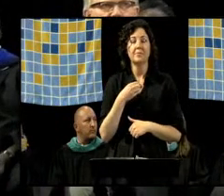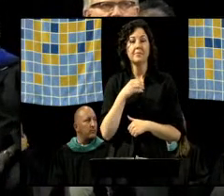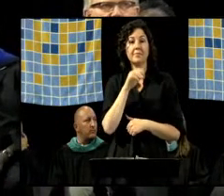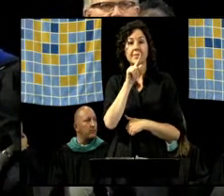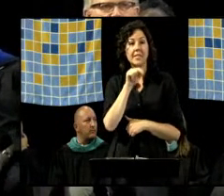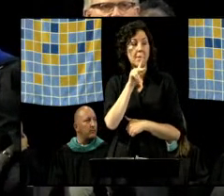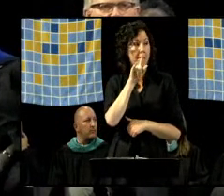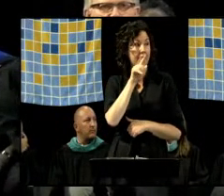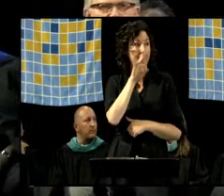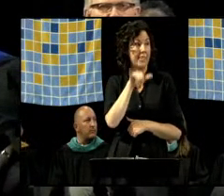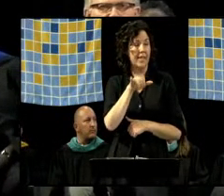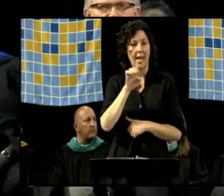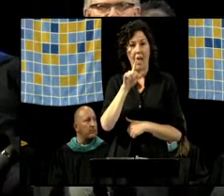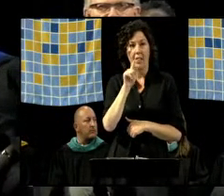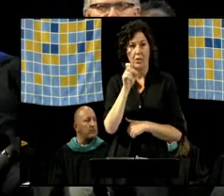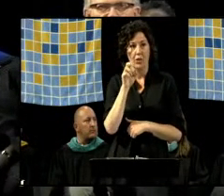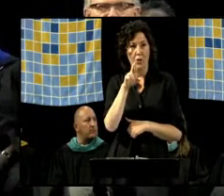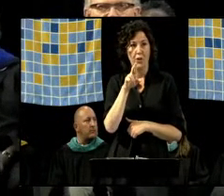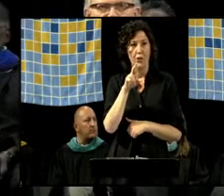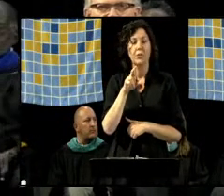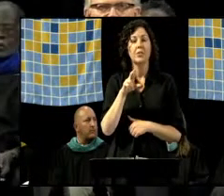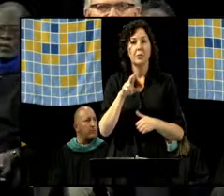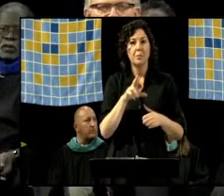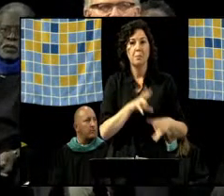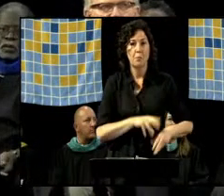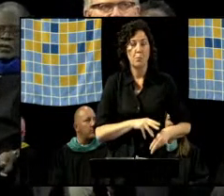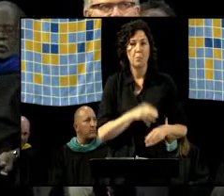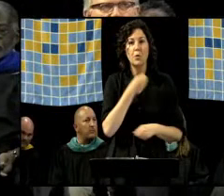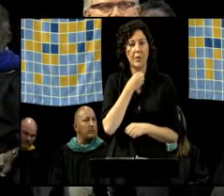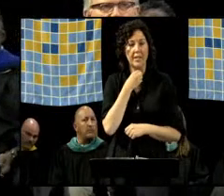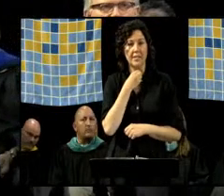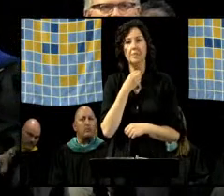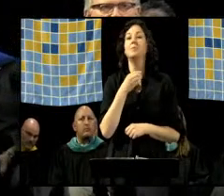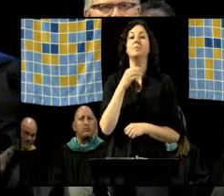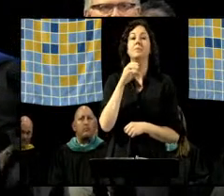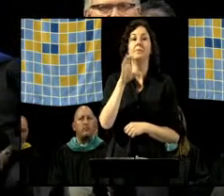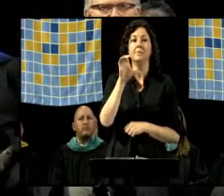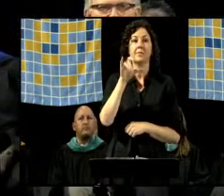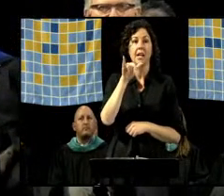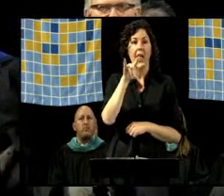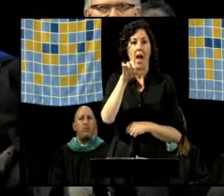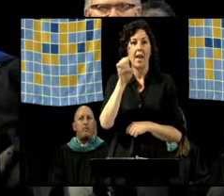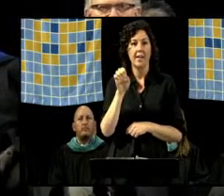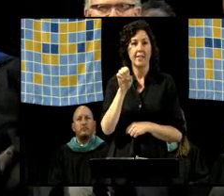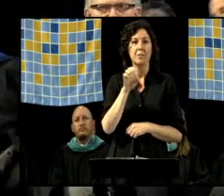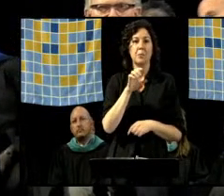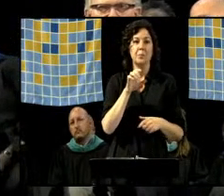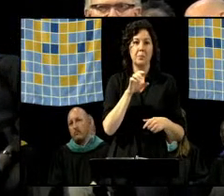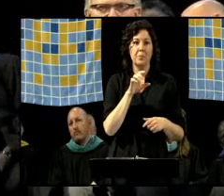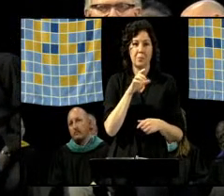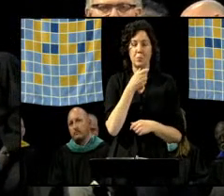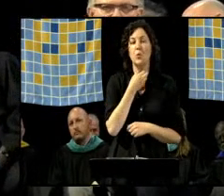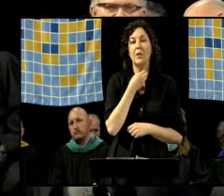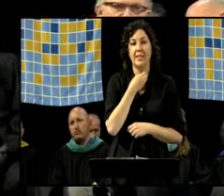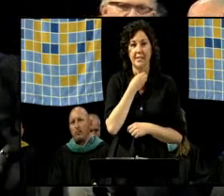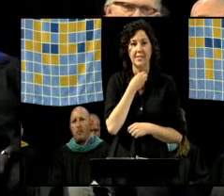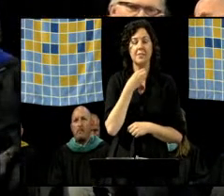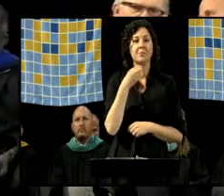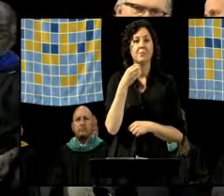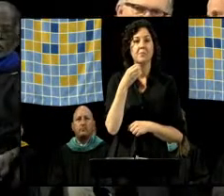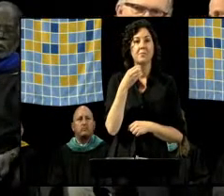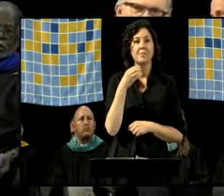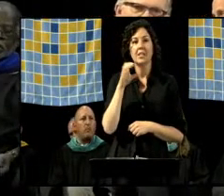Eller, United States Marine Corps. Braden Clyde, United States Marine Corps.